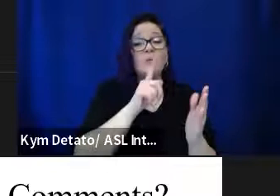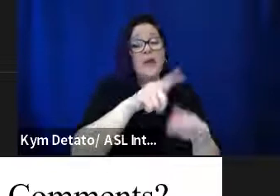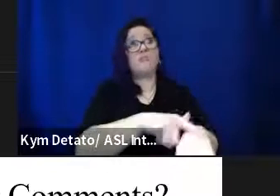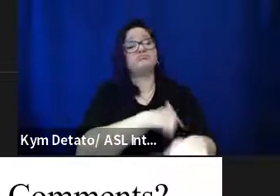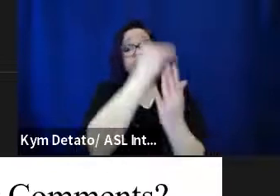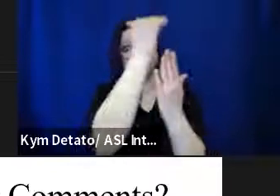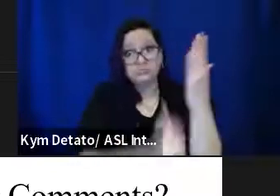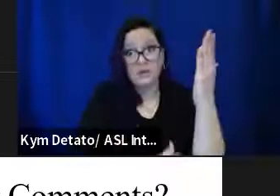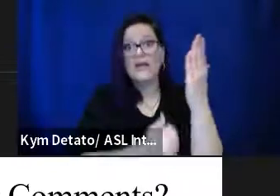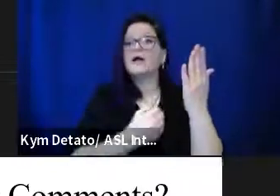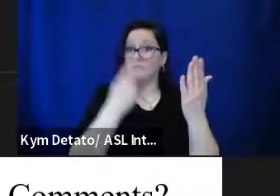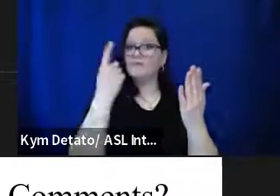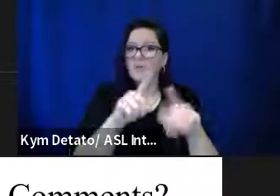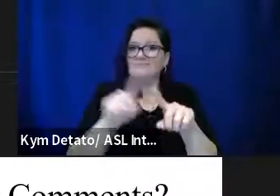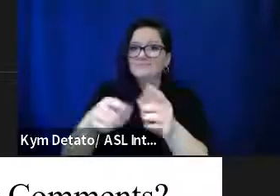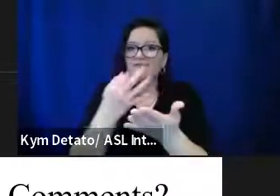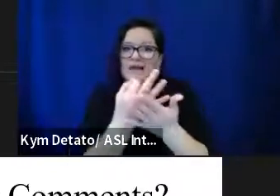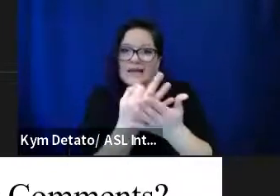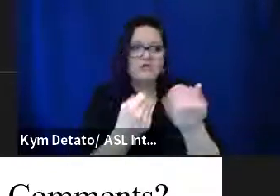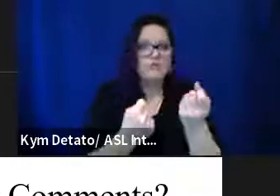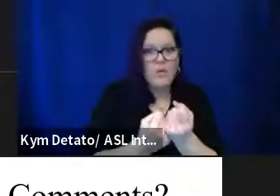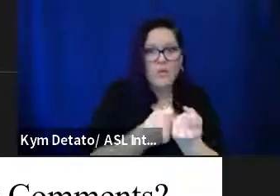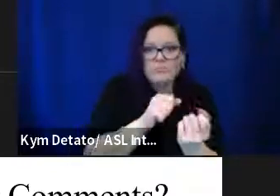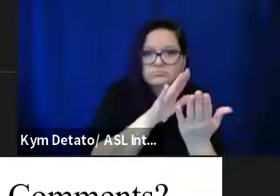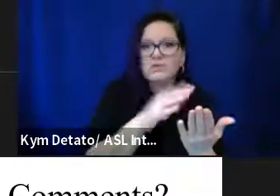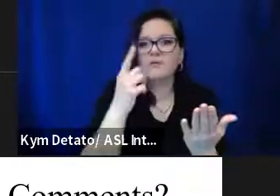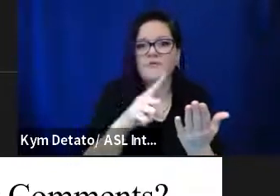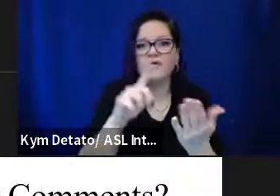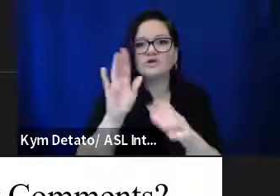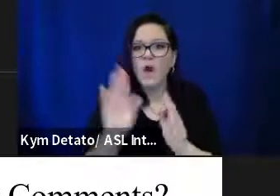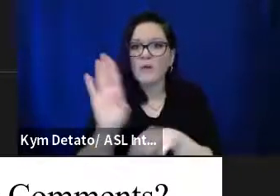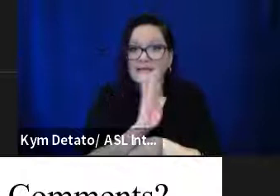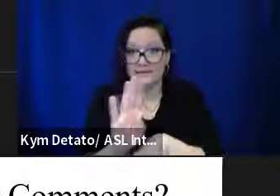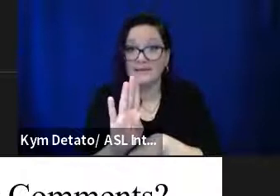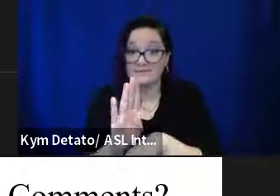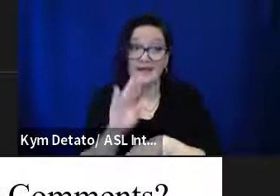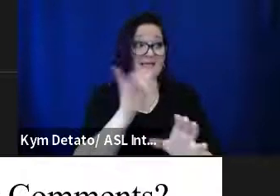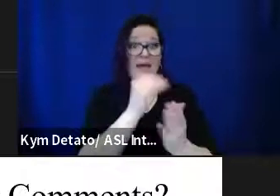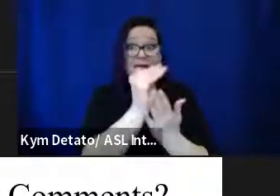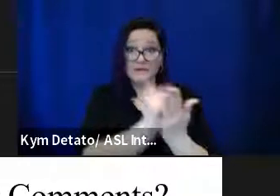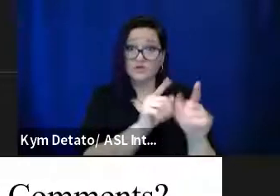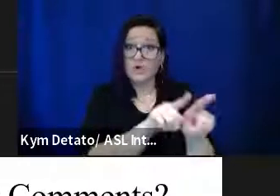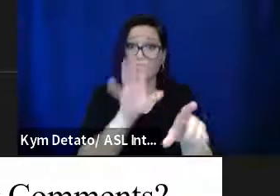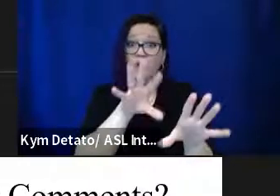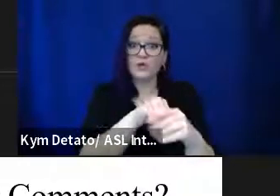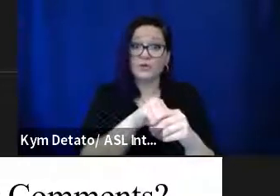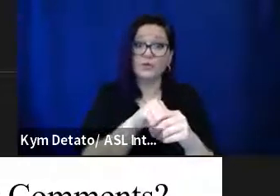different financial support mechanisms for small businesses. And in there, you will find a list of applicable small business loans that could help